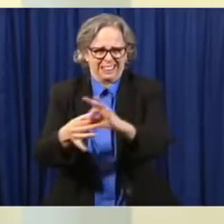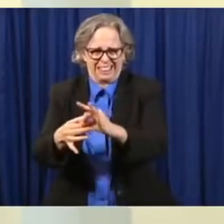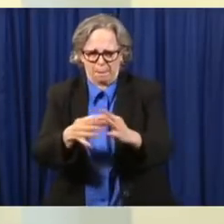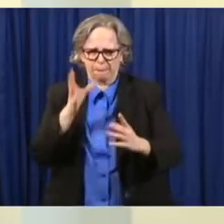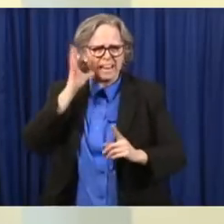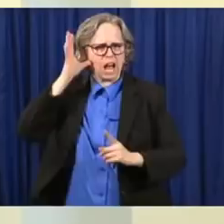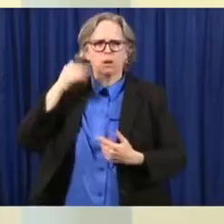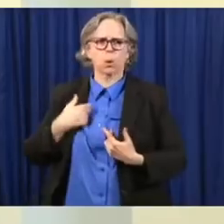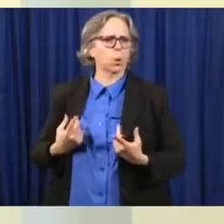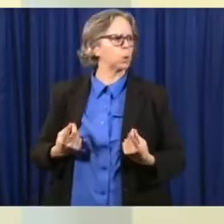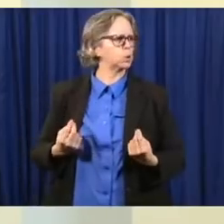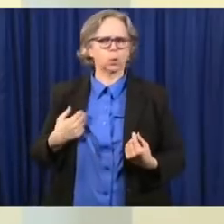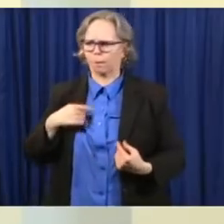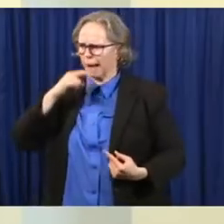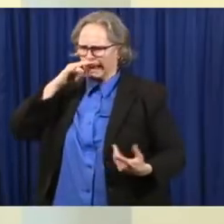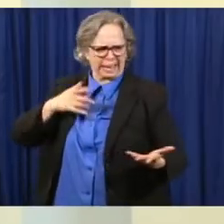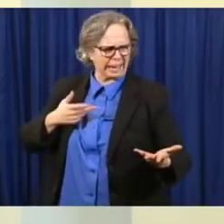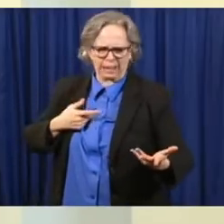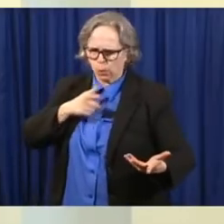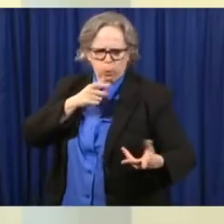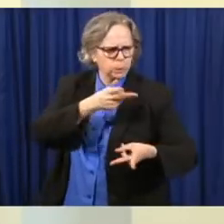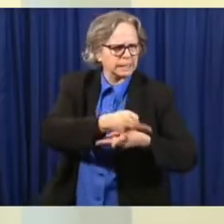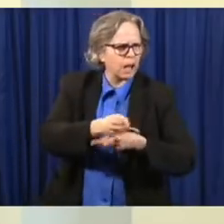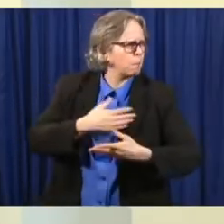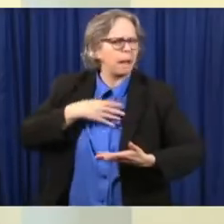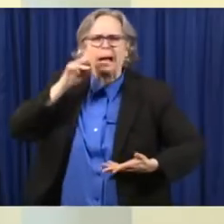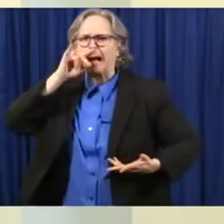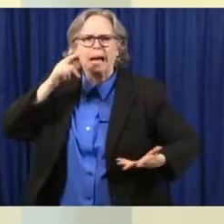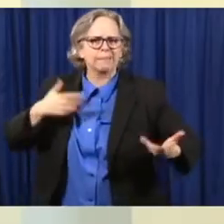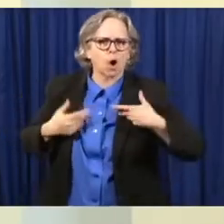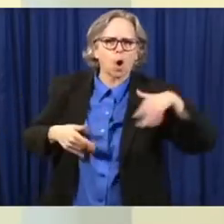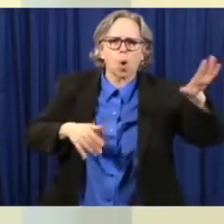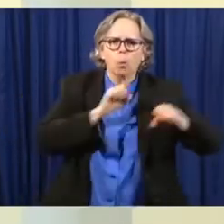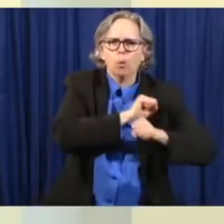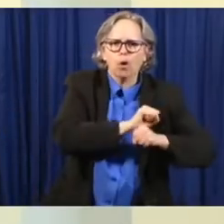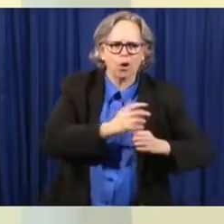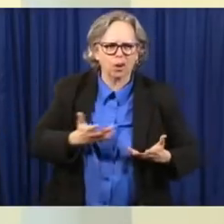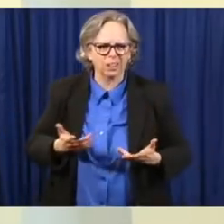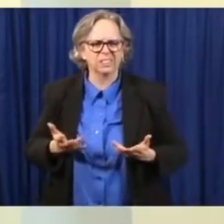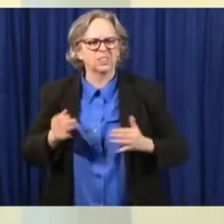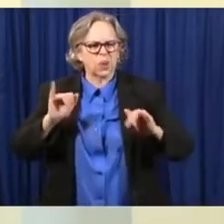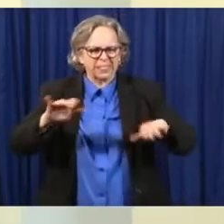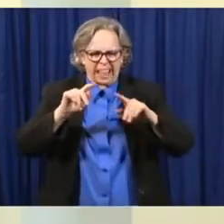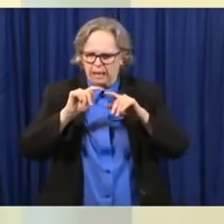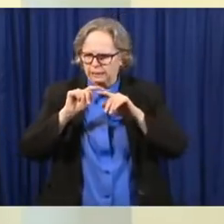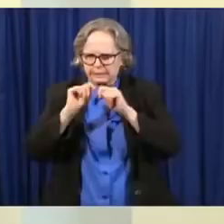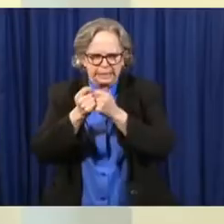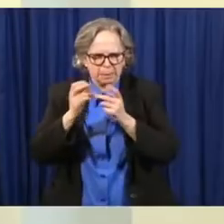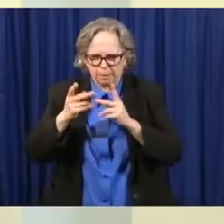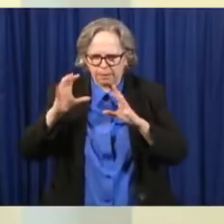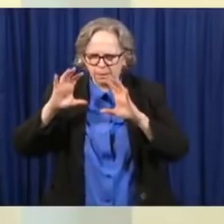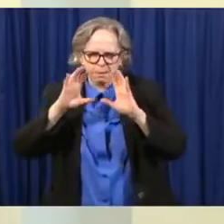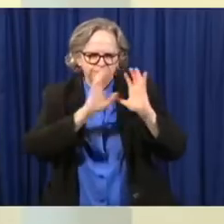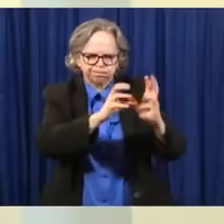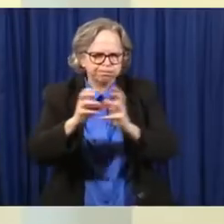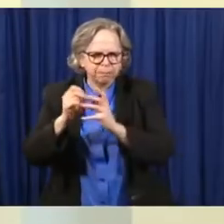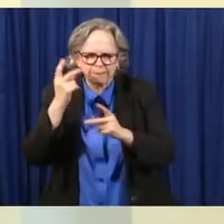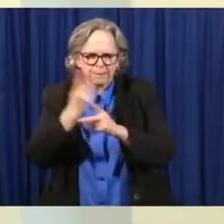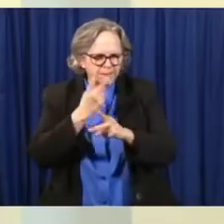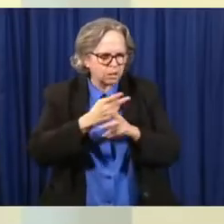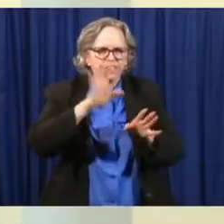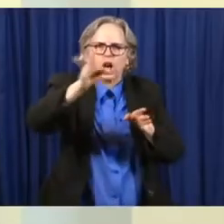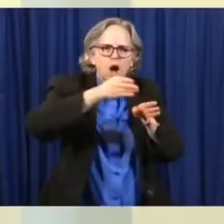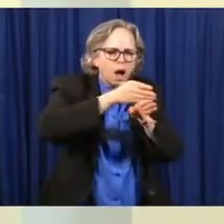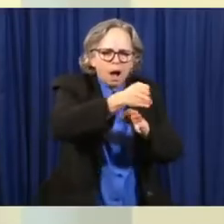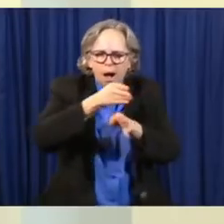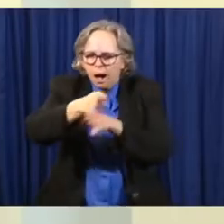came up. And so we have teams of people right now they have to look at it in each silo. For instance, the